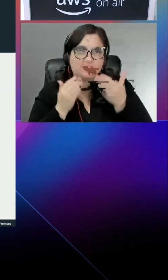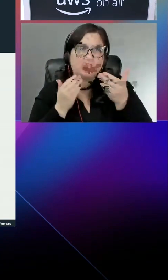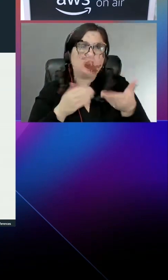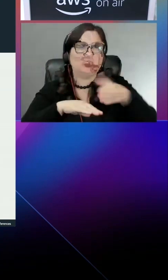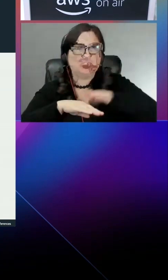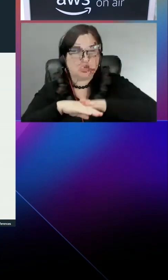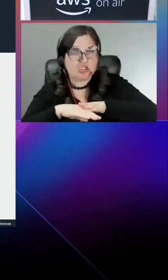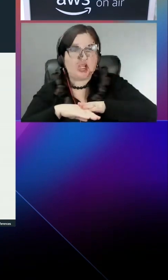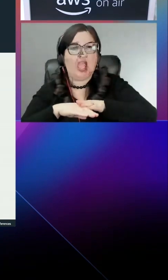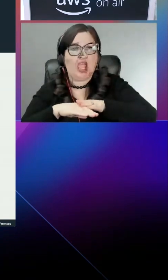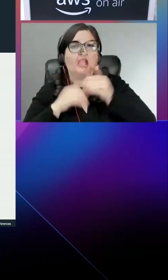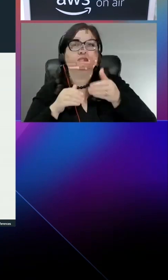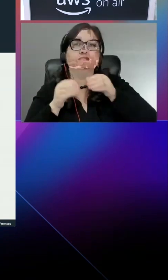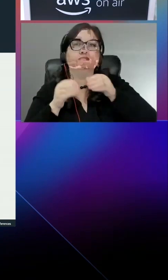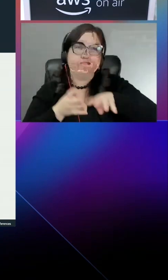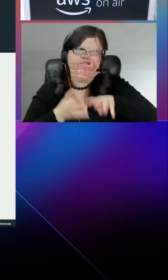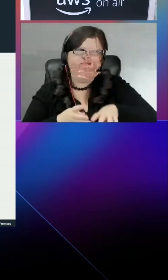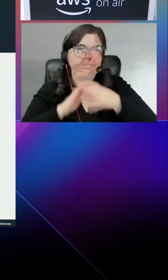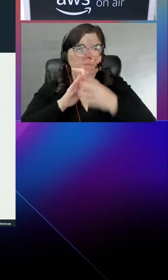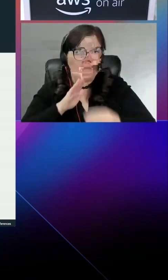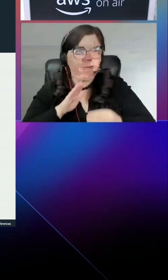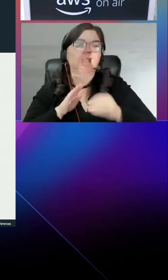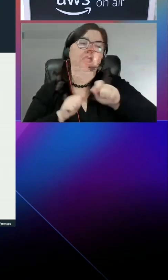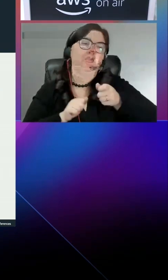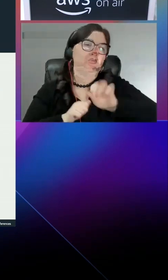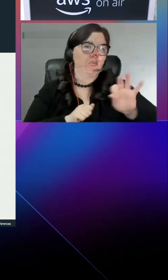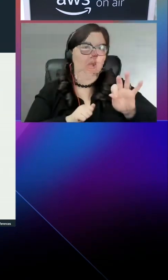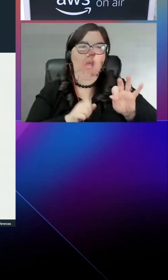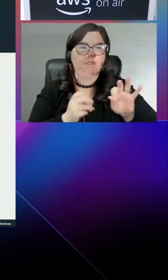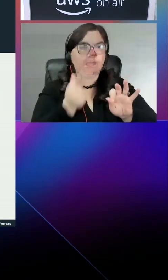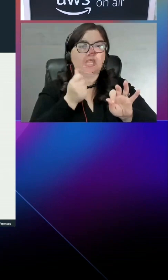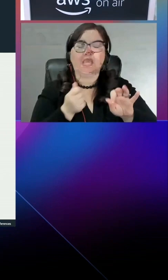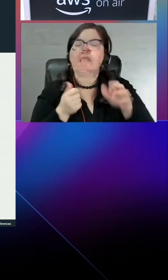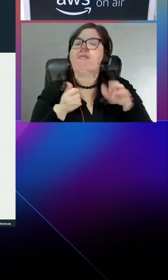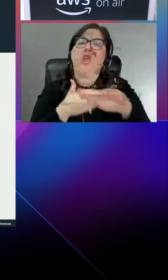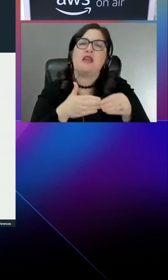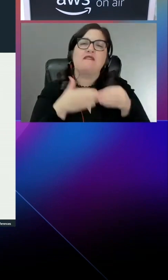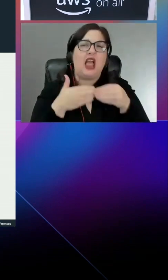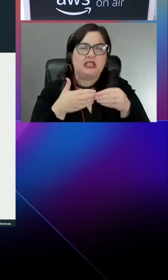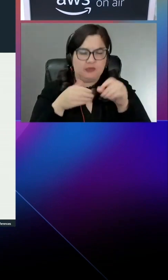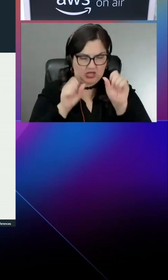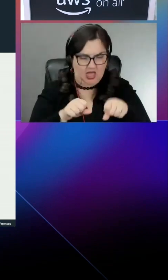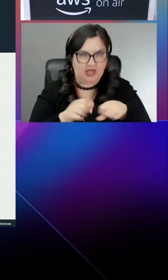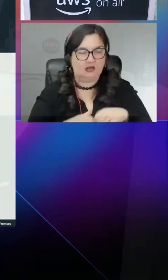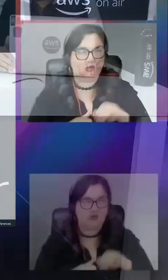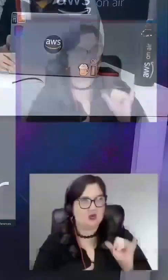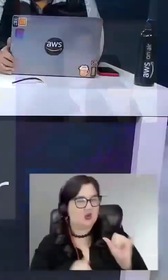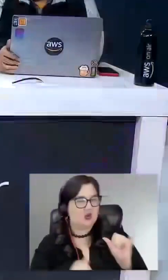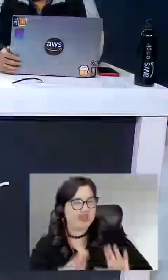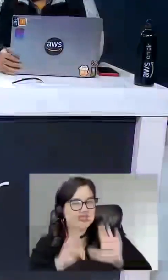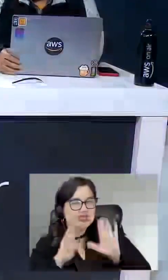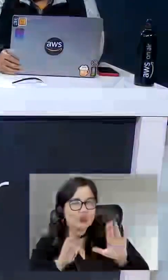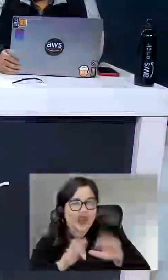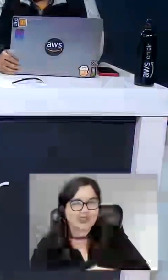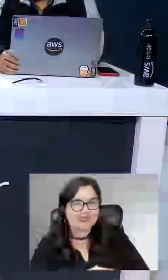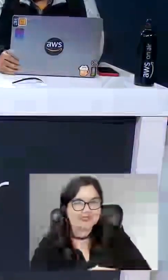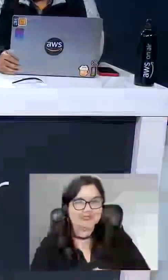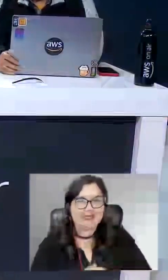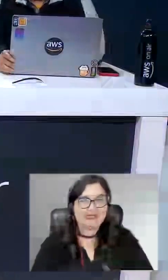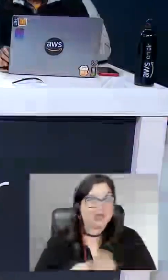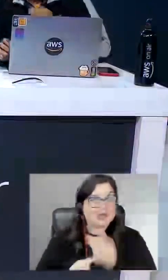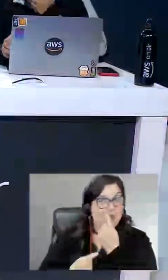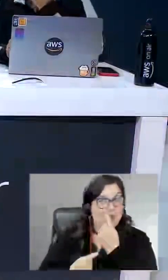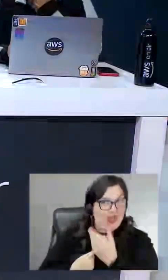turn it down immediately. Yep. So it's very, very flexible. That's great. All right. Yeah. Well, that's one of the two things we're ready to